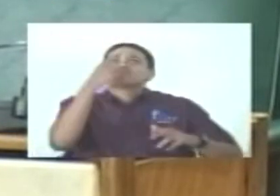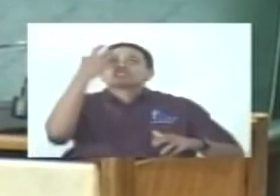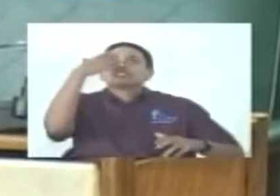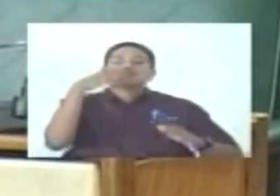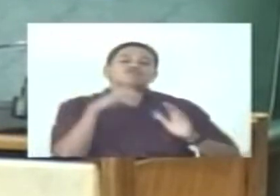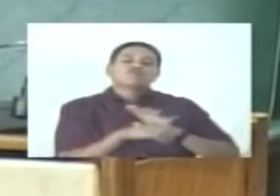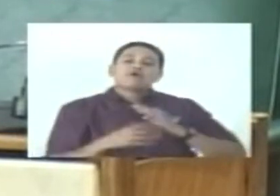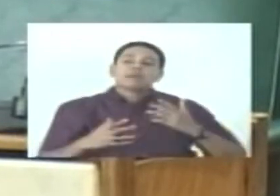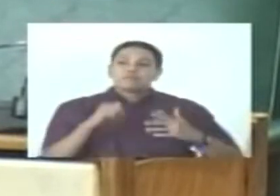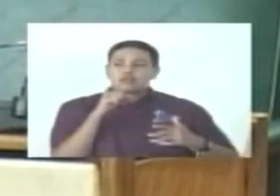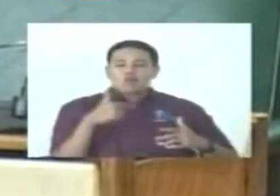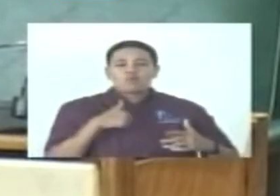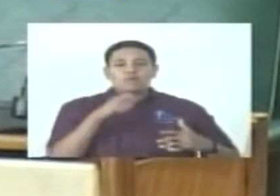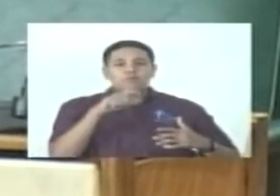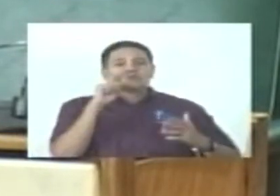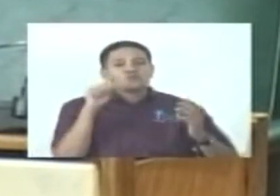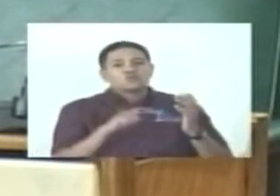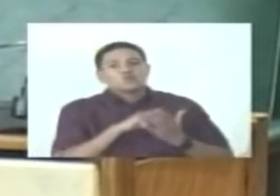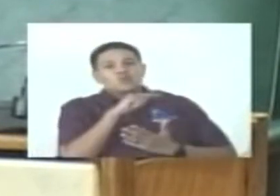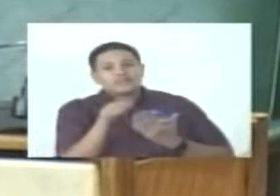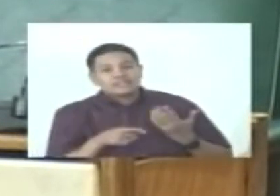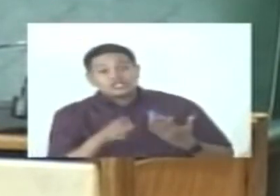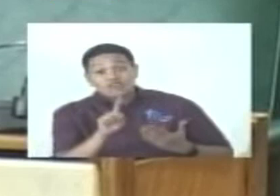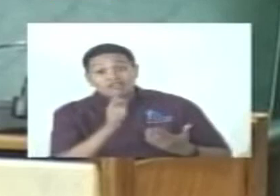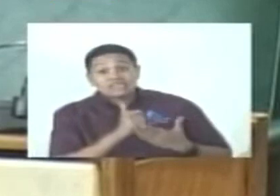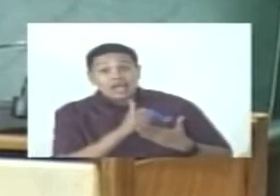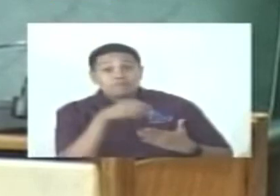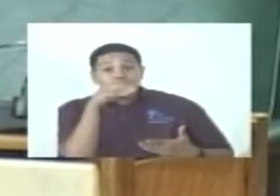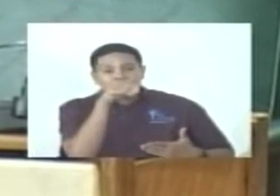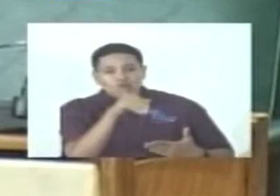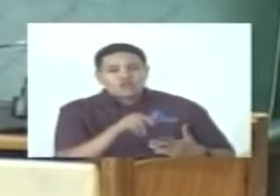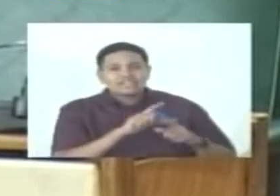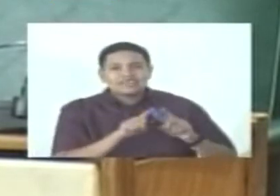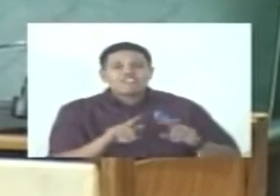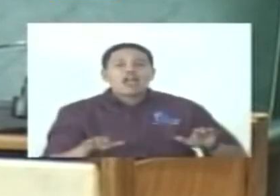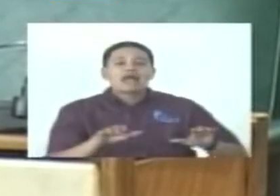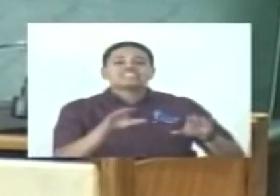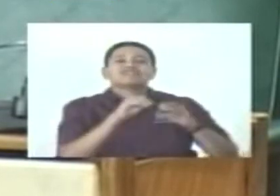offences. We must note these offences help to fund the activities of gangs.